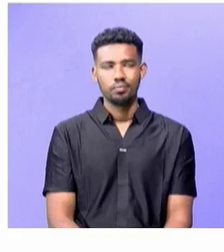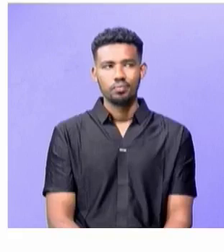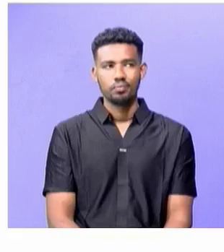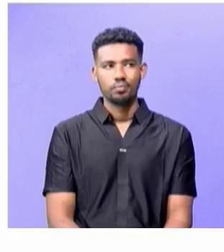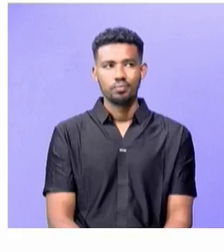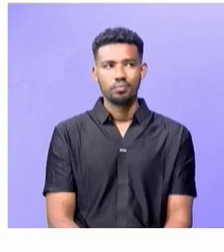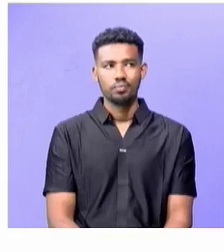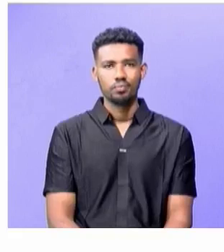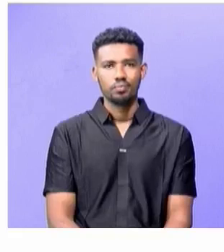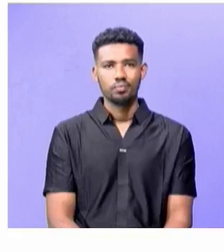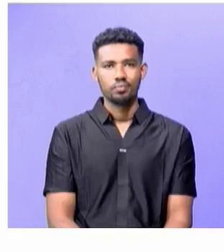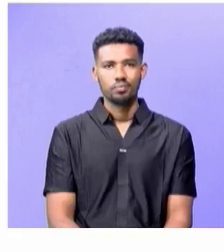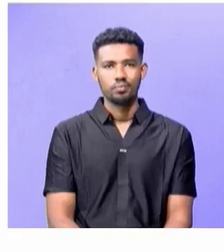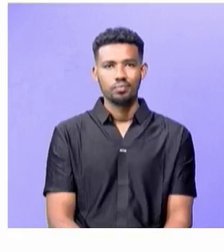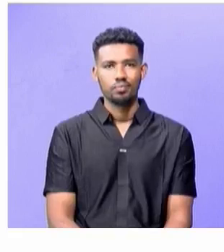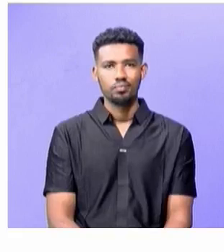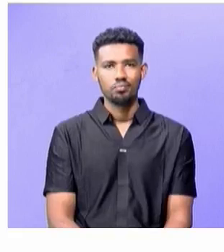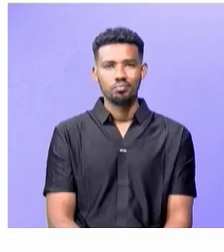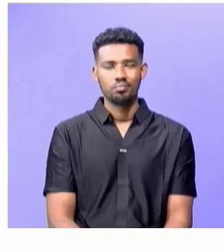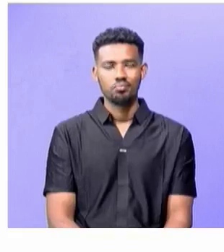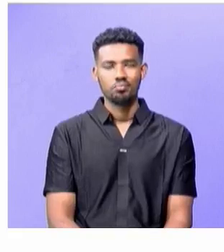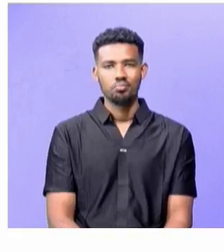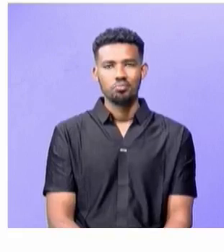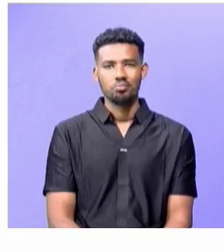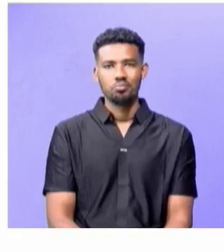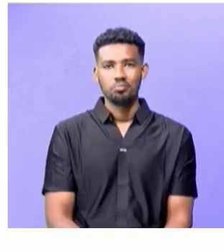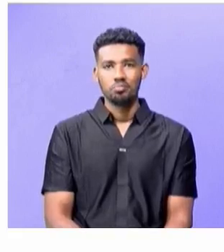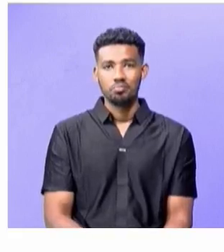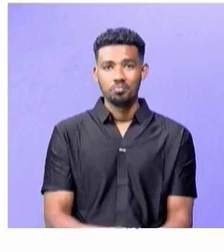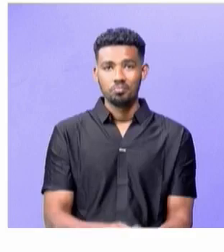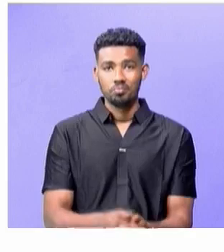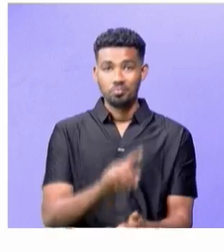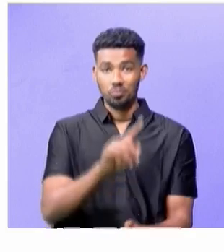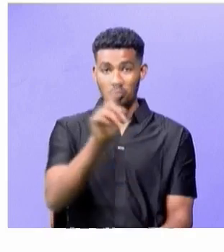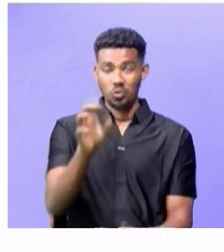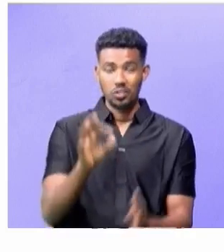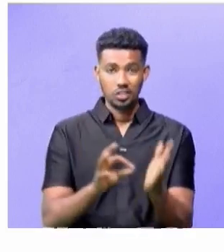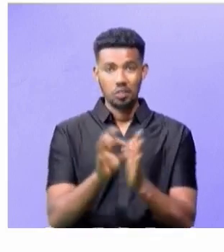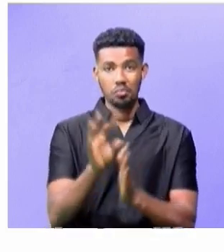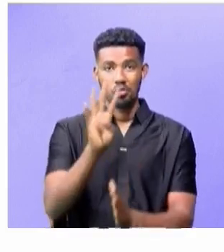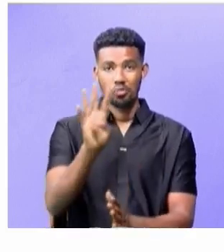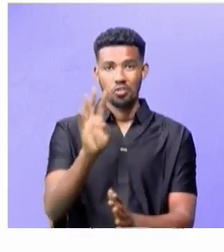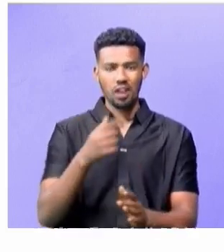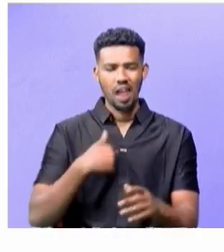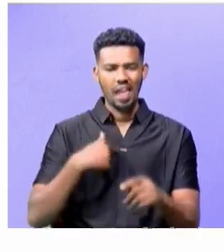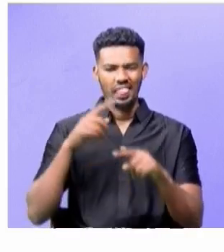Question number 4. I can't dance.